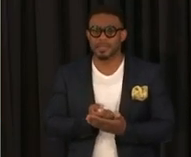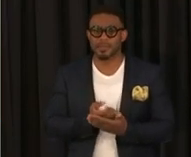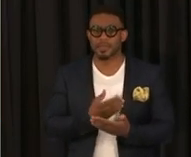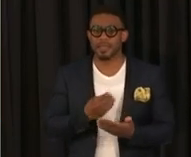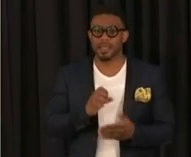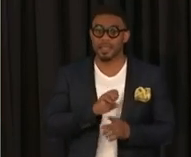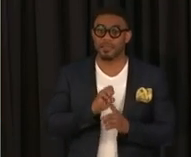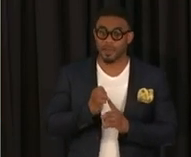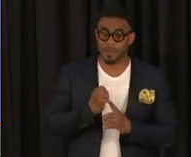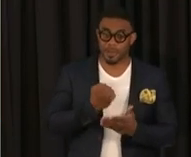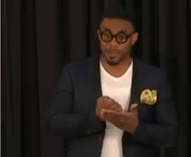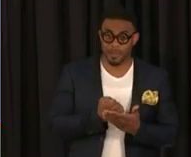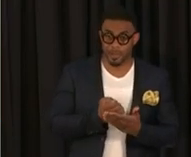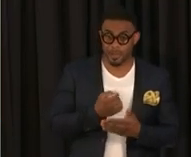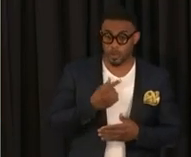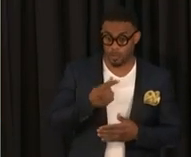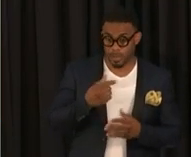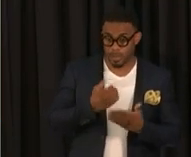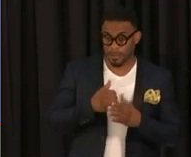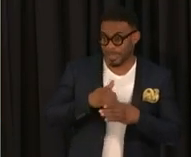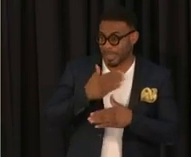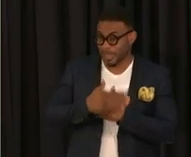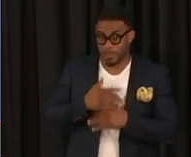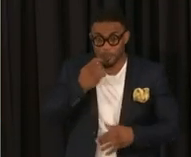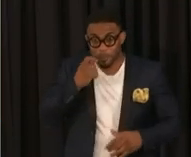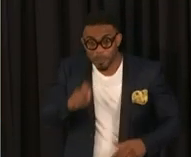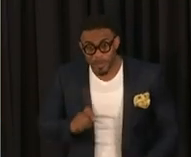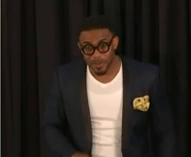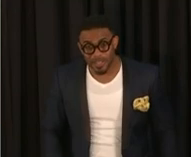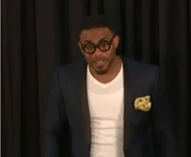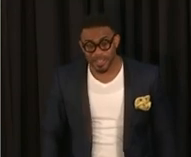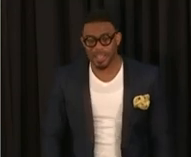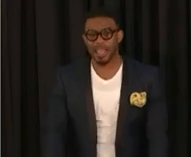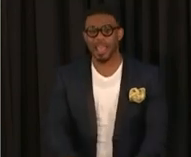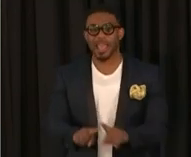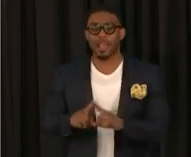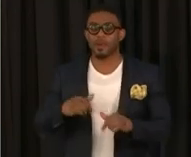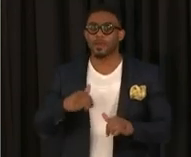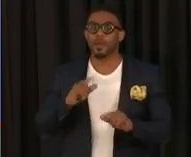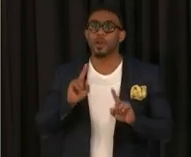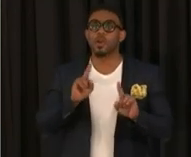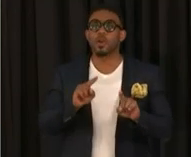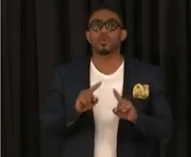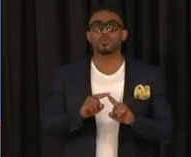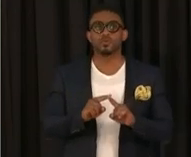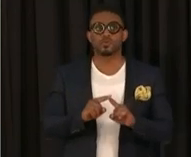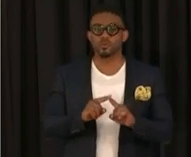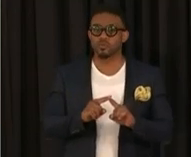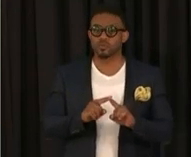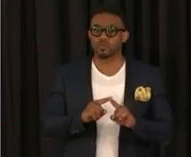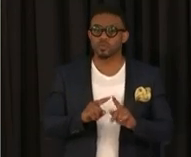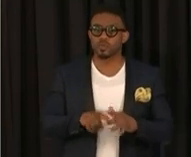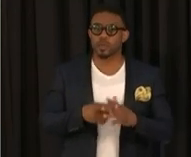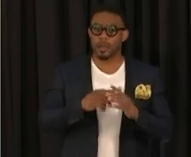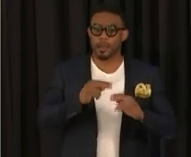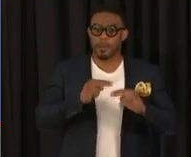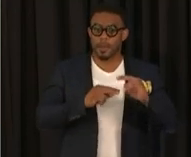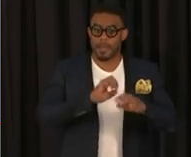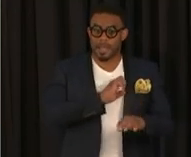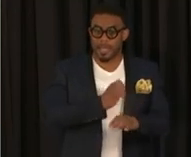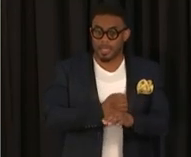economies and environmental economies, green economies, in the country. And so as we go to building